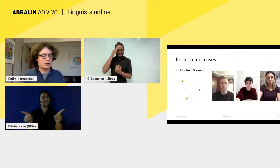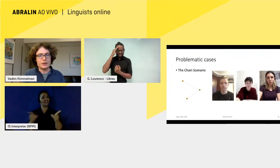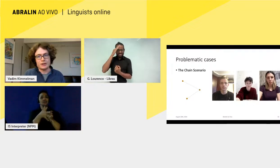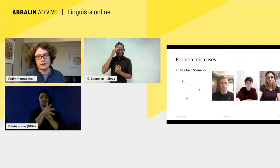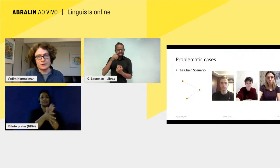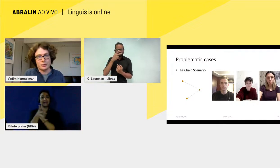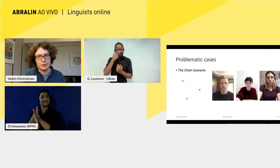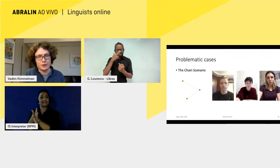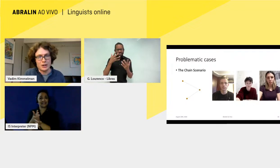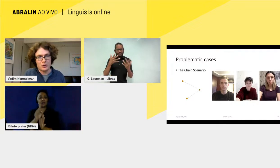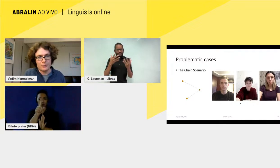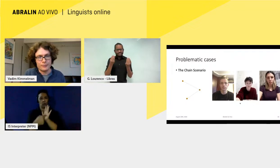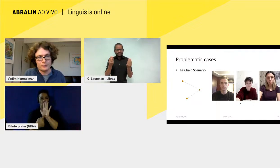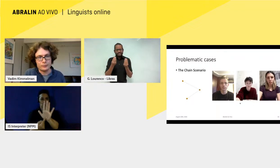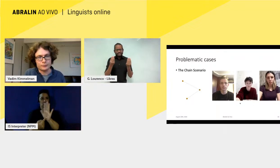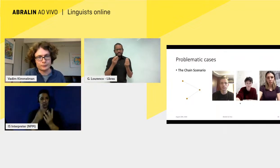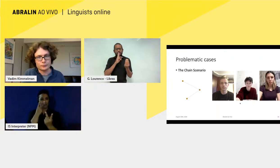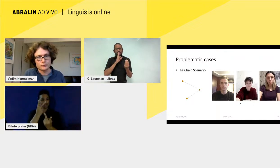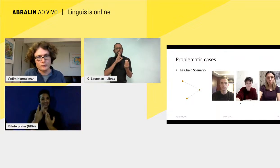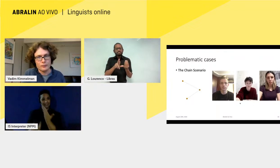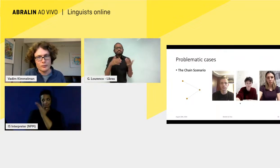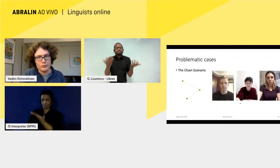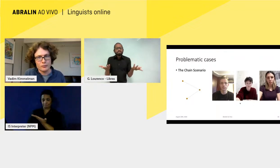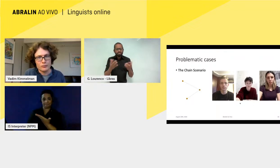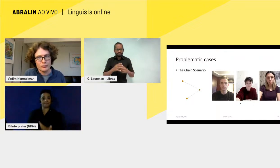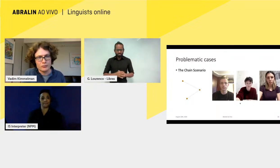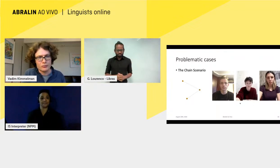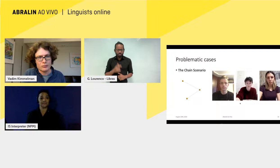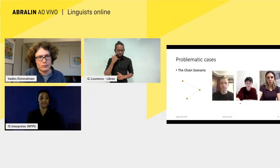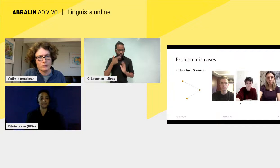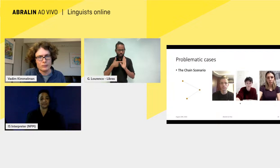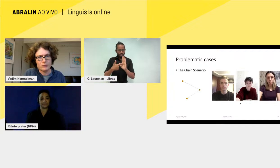just illustrate this for you now.